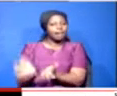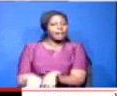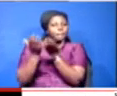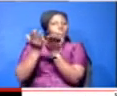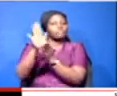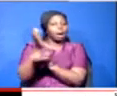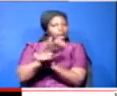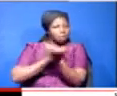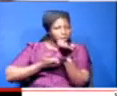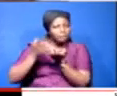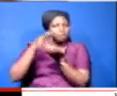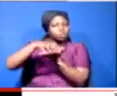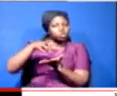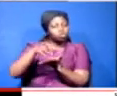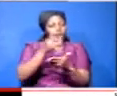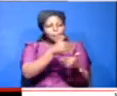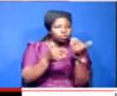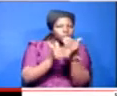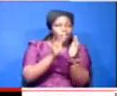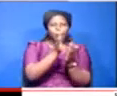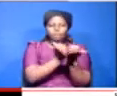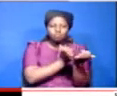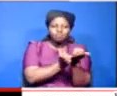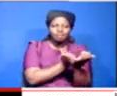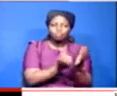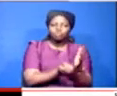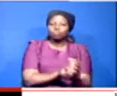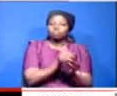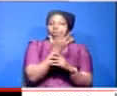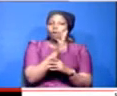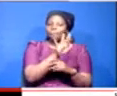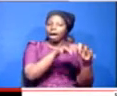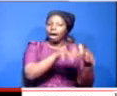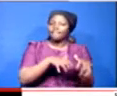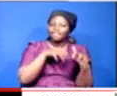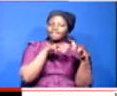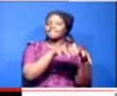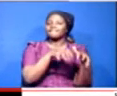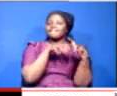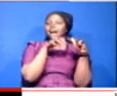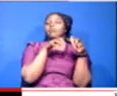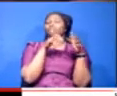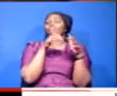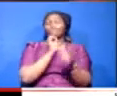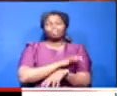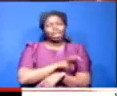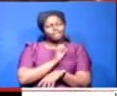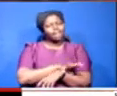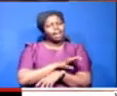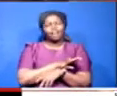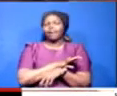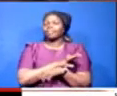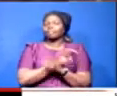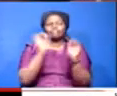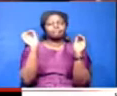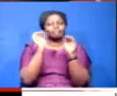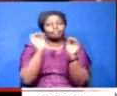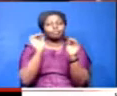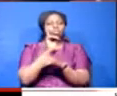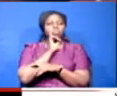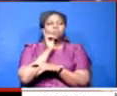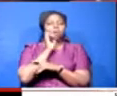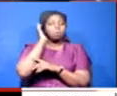kujenga biashara yake, kukuza shamba yake. Ukiwa huogopi ya kwamba kesho utakuja kunyang'anywa. The head of state